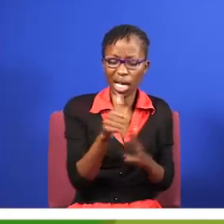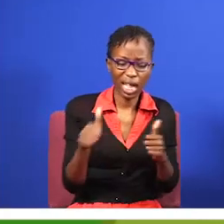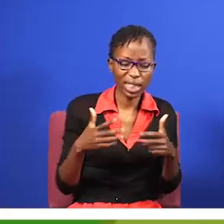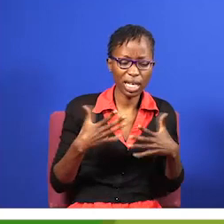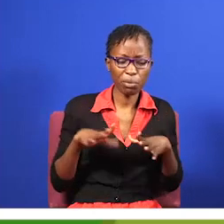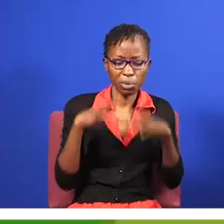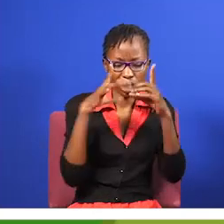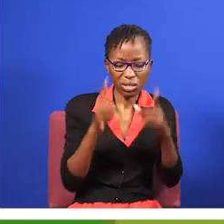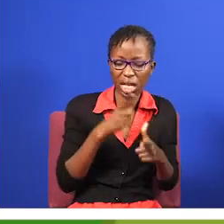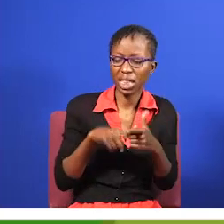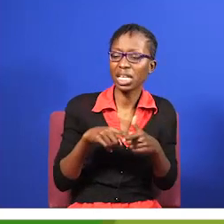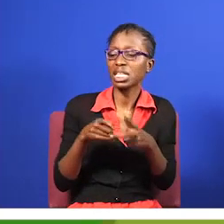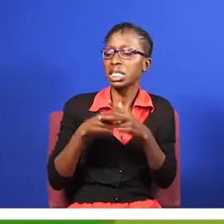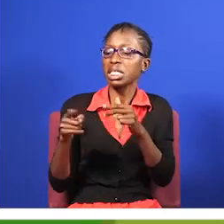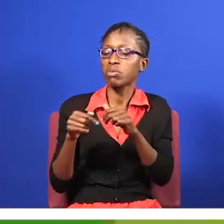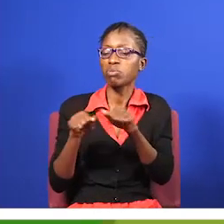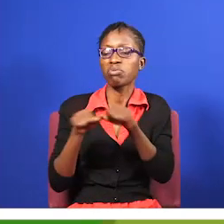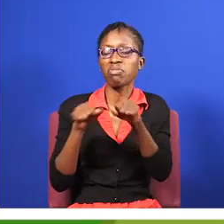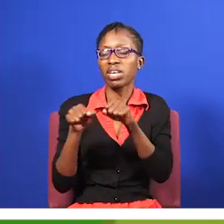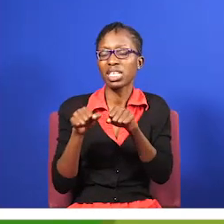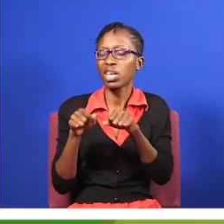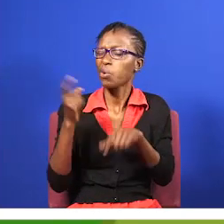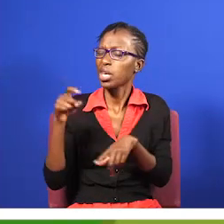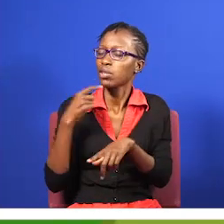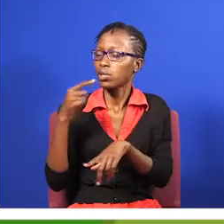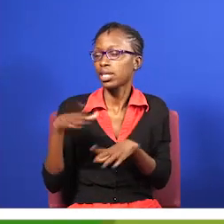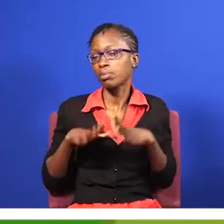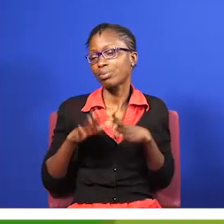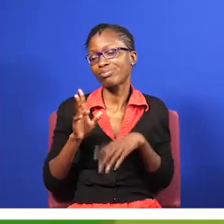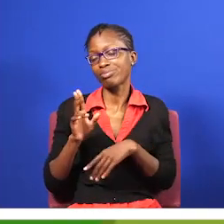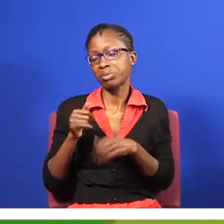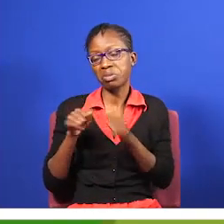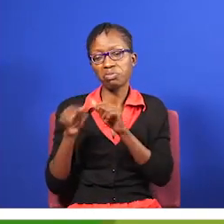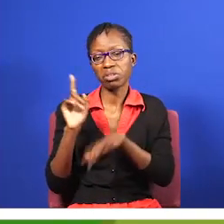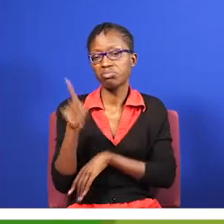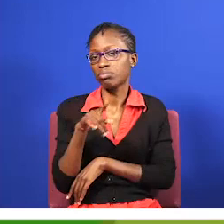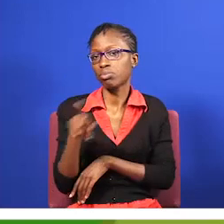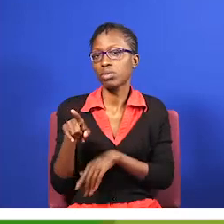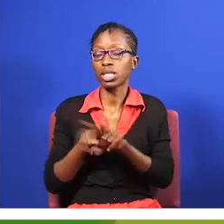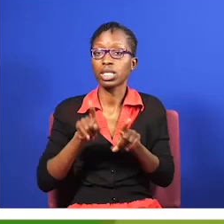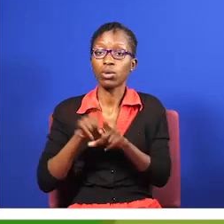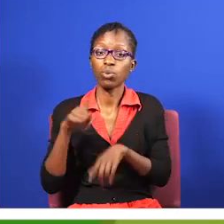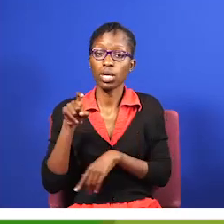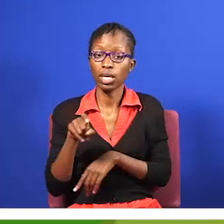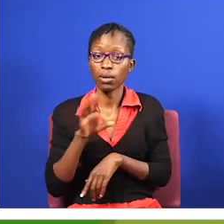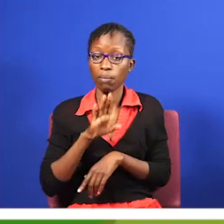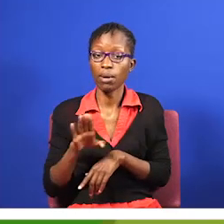others, sometimes they fight. So we need to tell those around us not to fight, but we need to